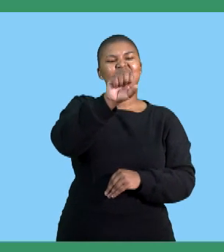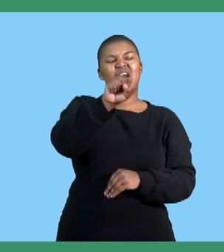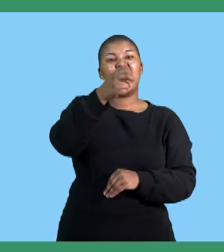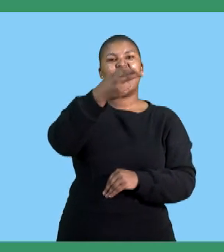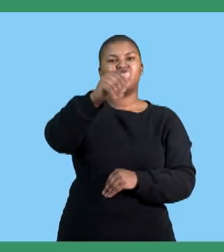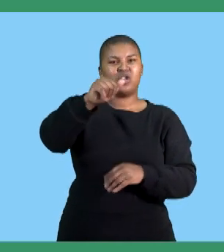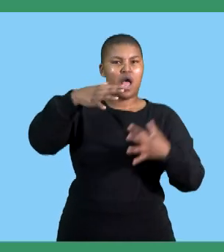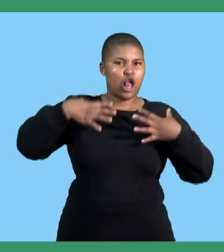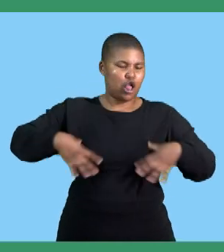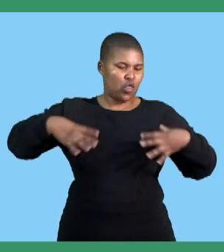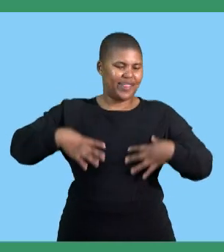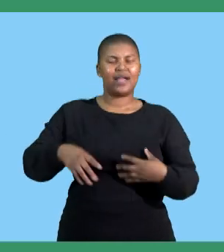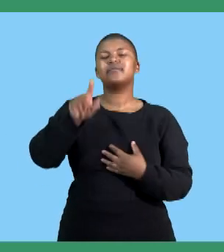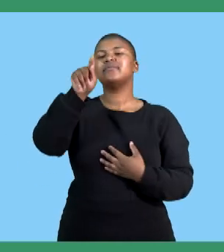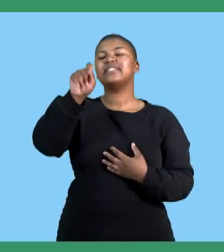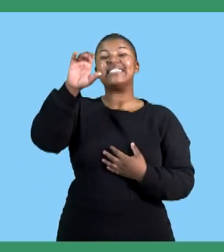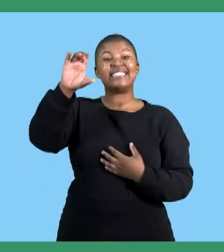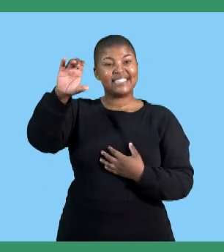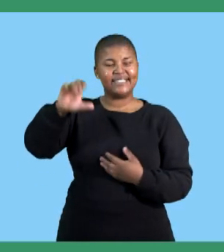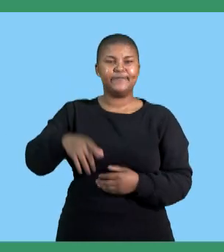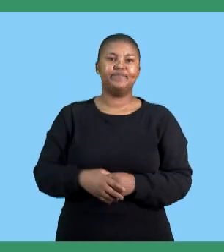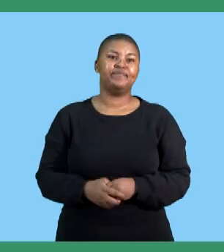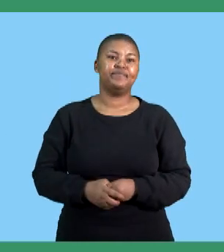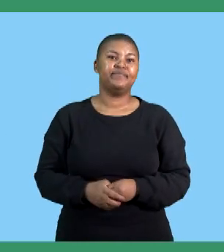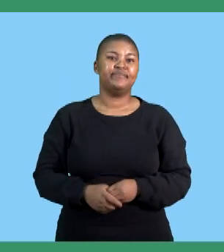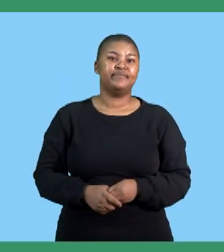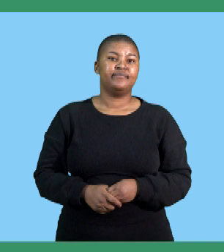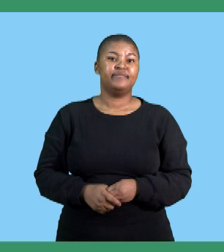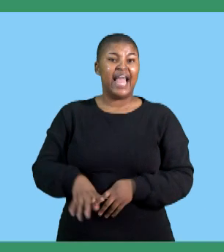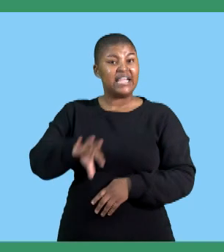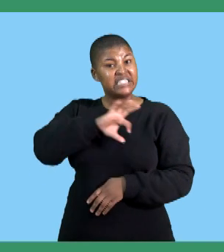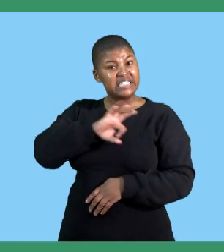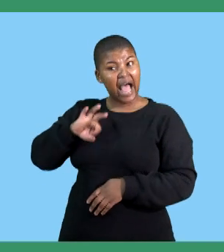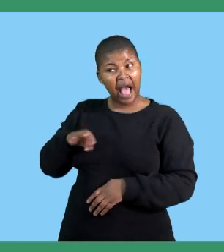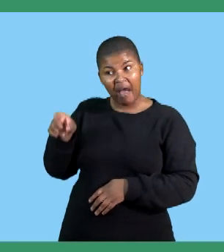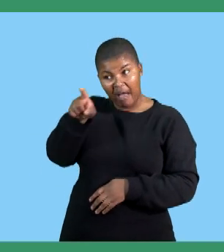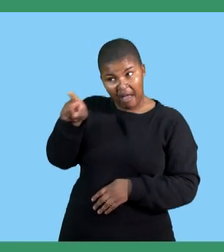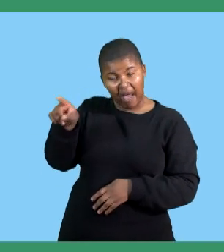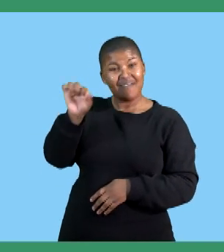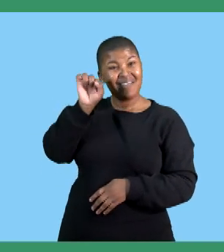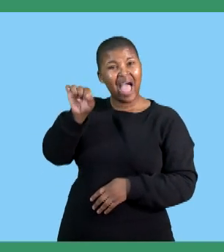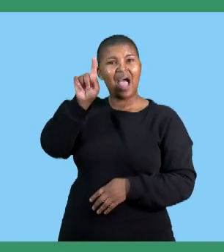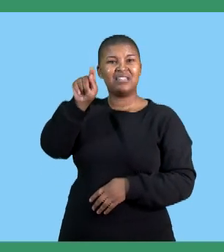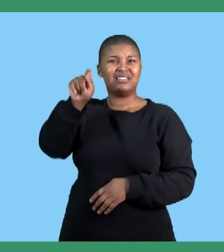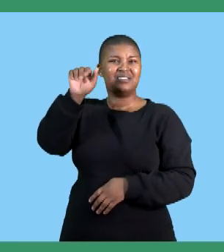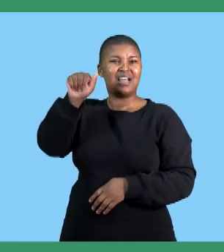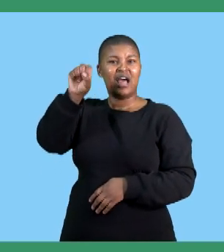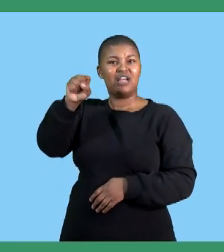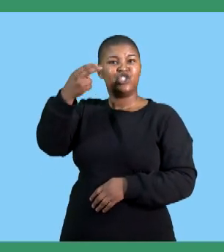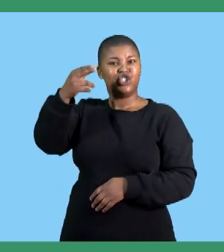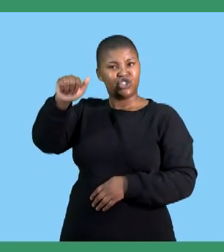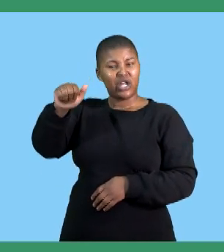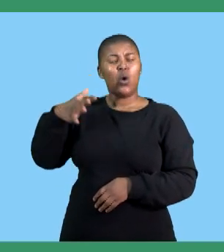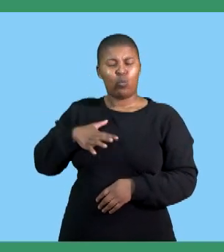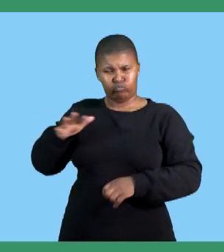Clothing. It says there that the employees of Tasha want to use creative thinking to make their